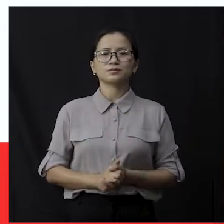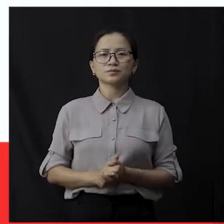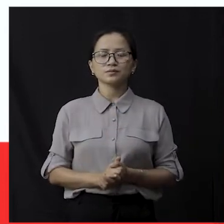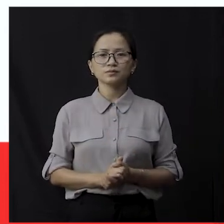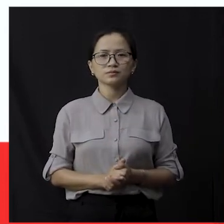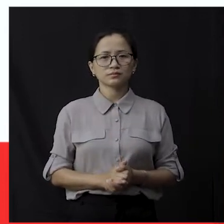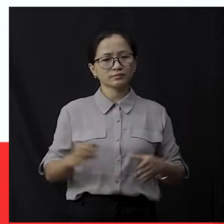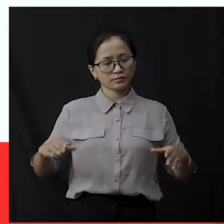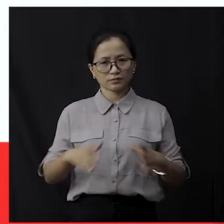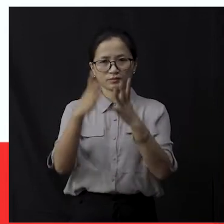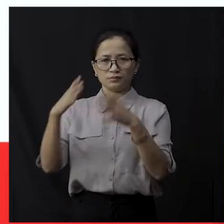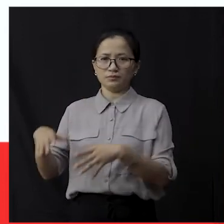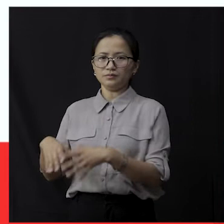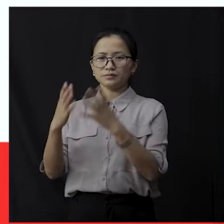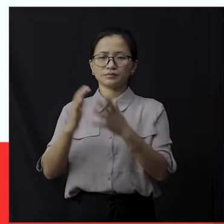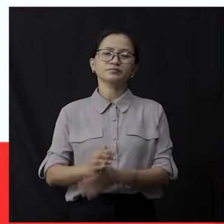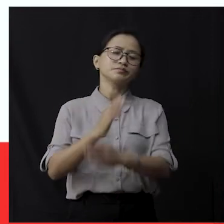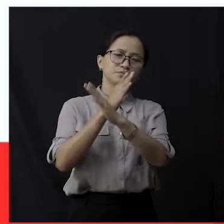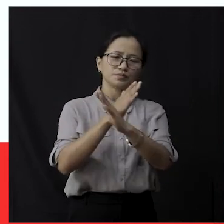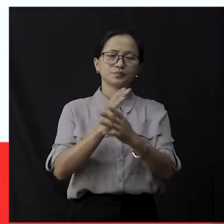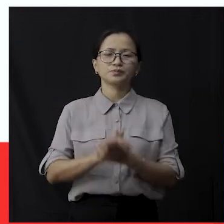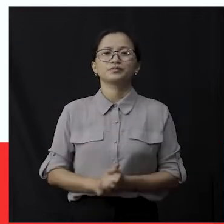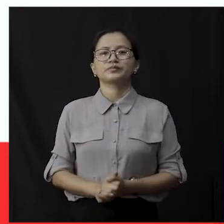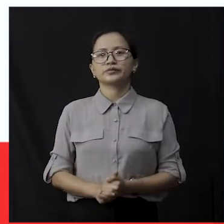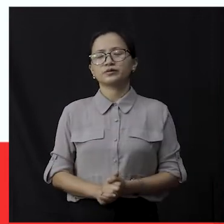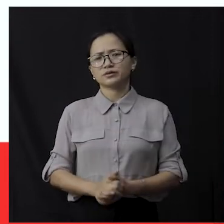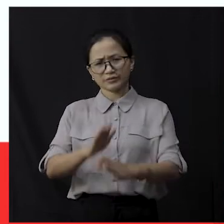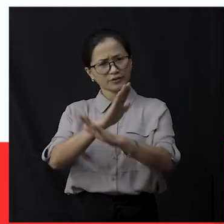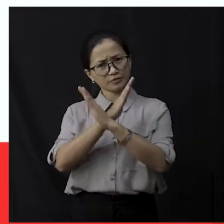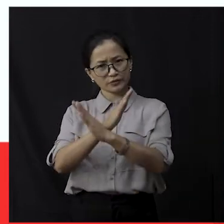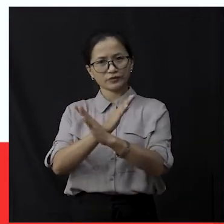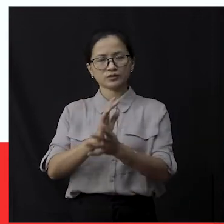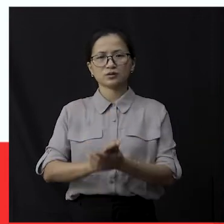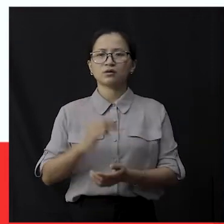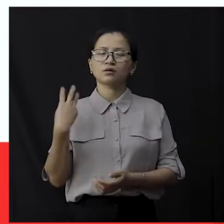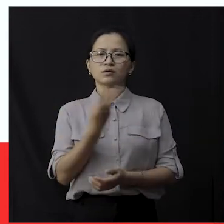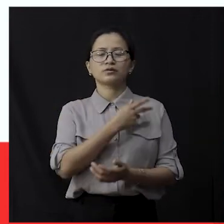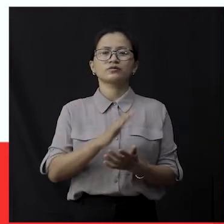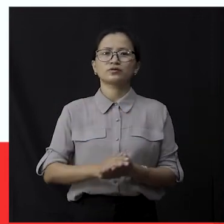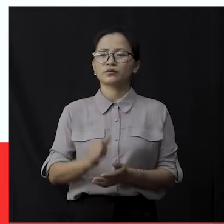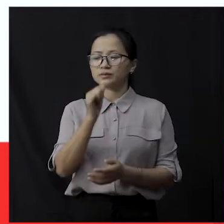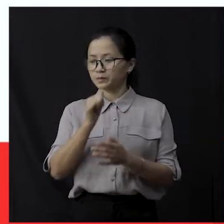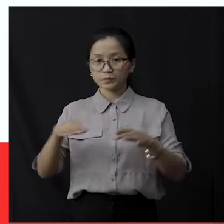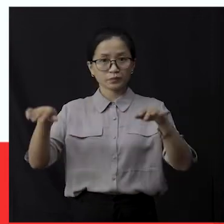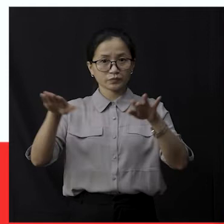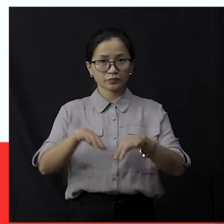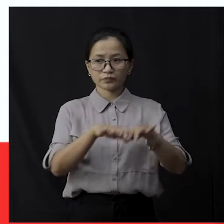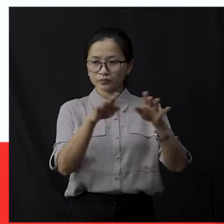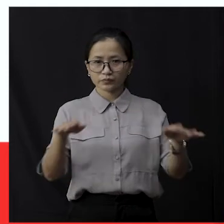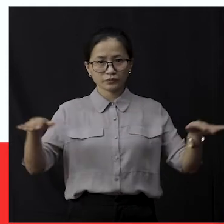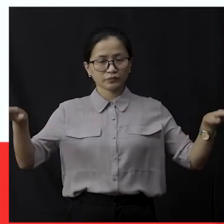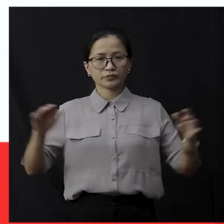Now trees can protect, can prevent us from floods.